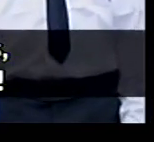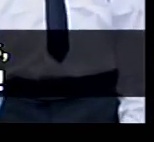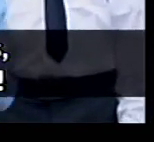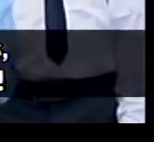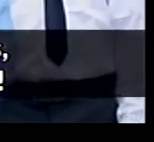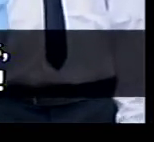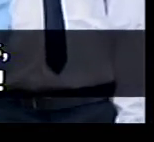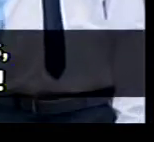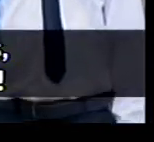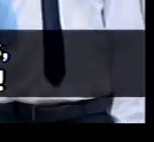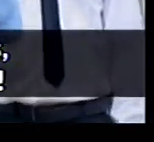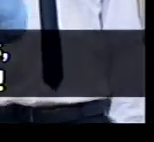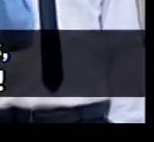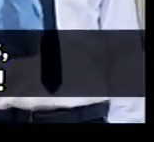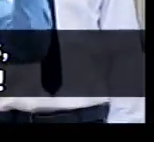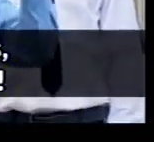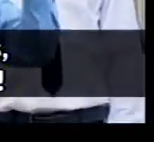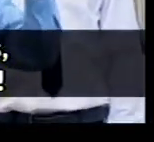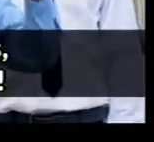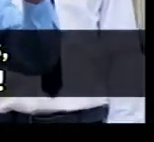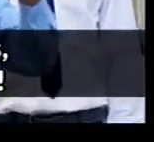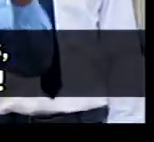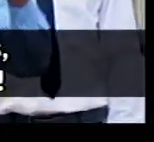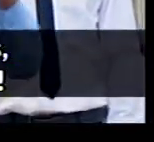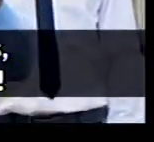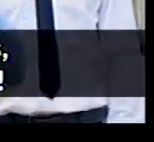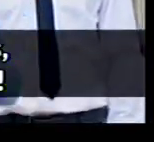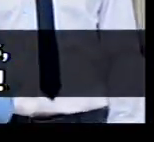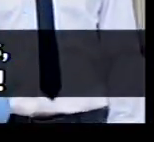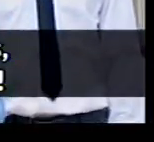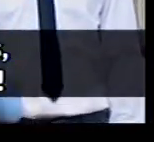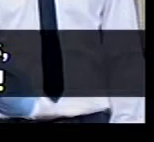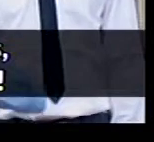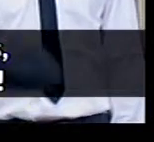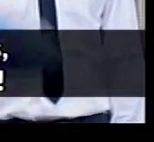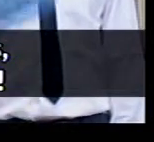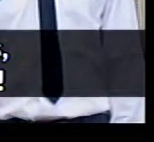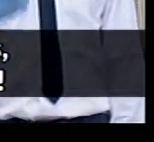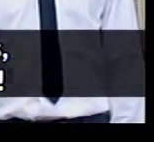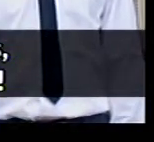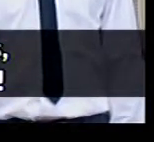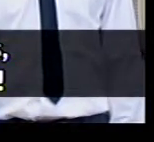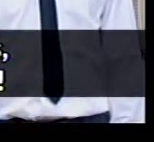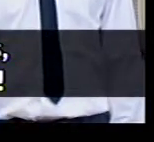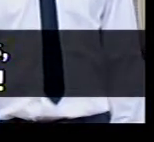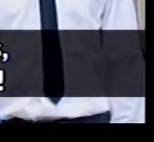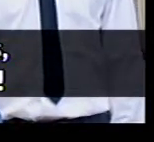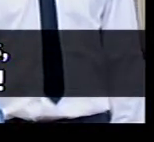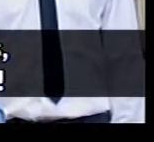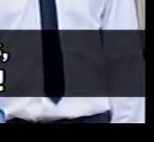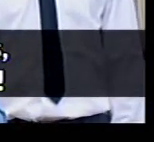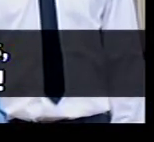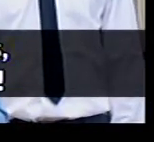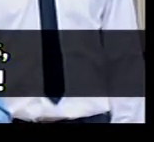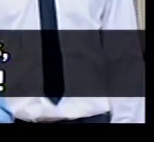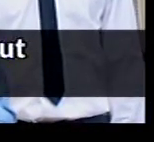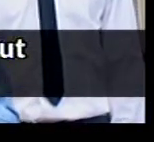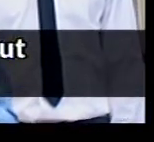Then I heard about Jesus. What a wonderful